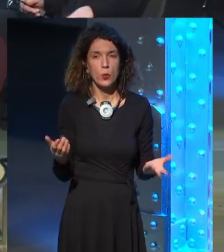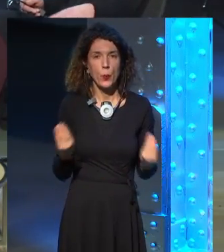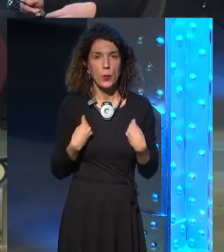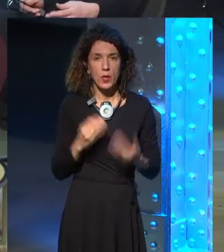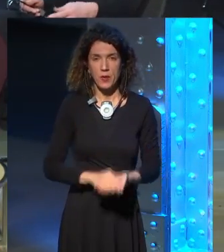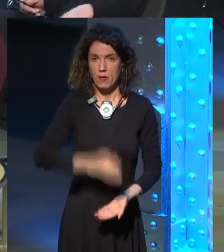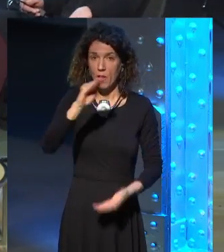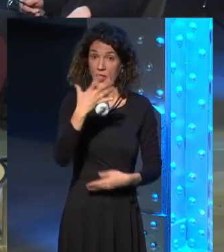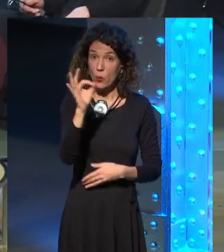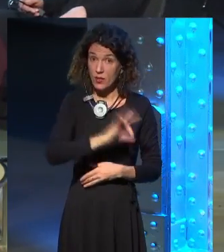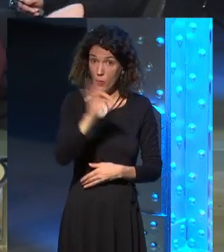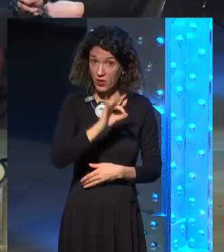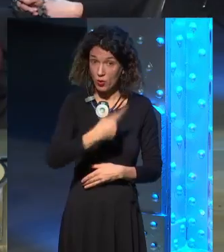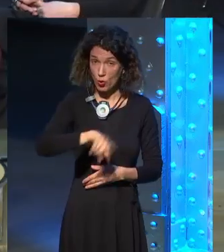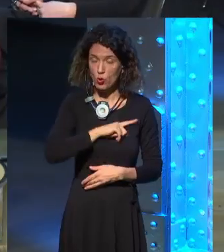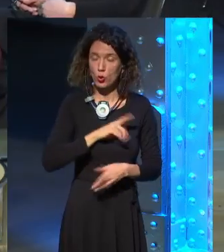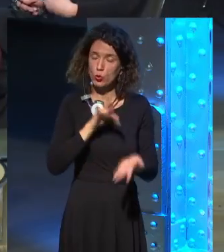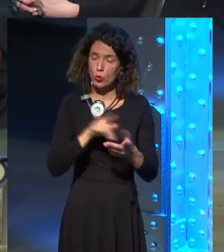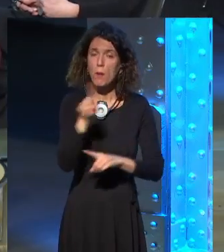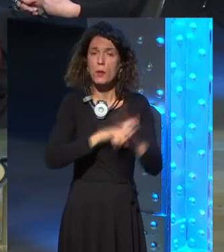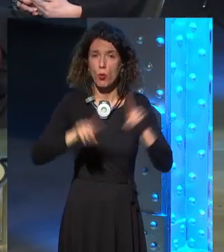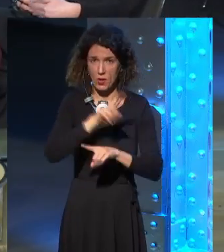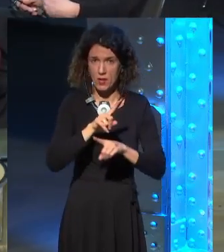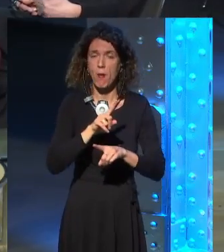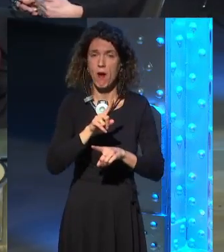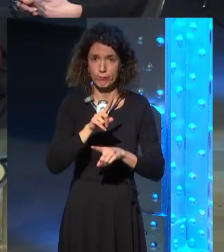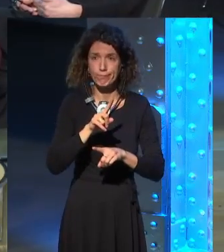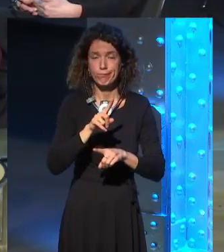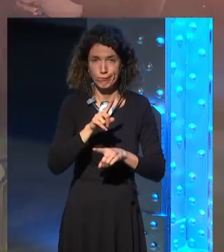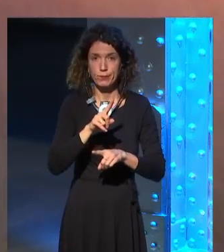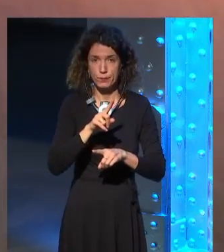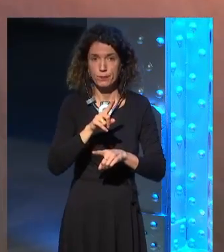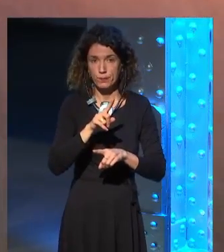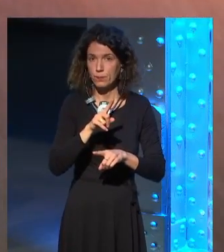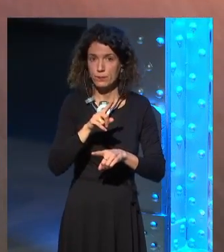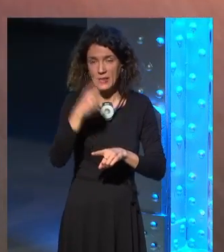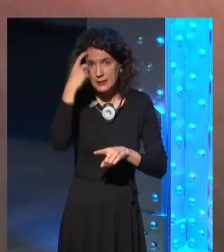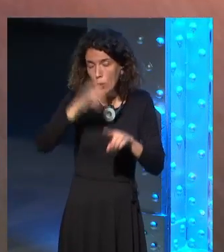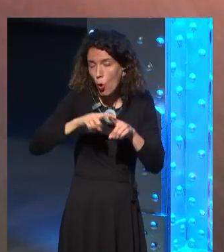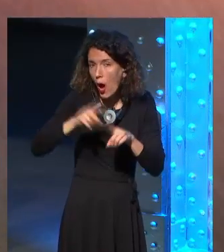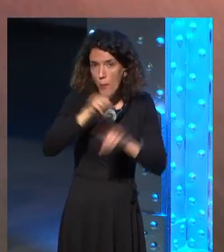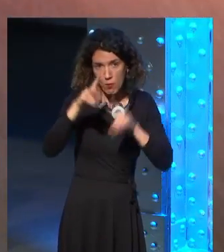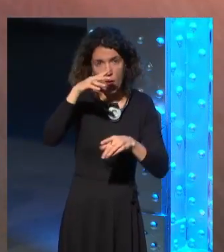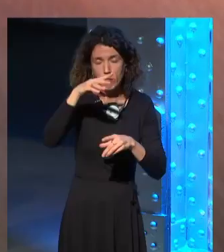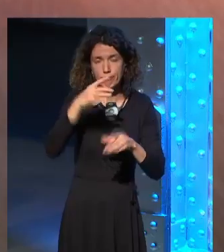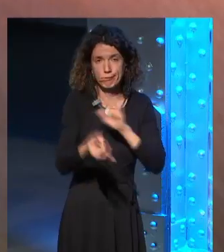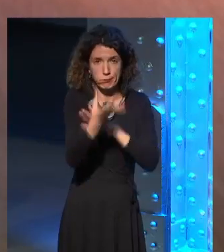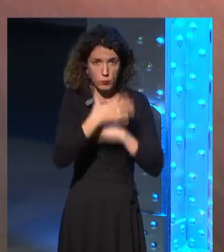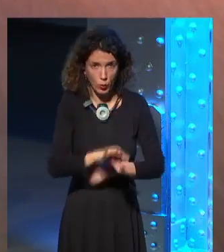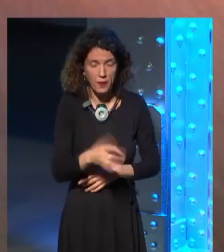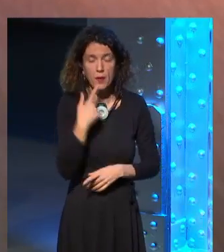qualify for a mental disorder, and we can't treat our way through these problems. And sort